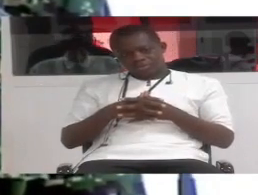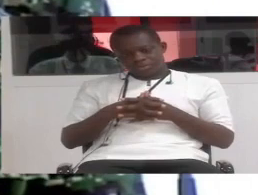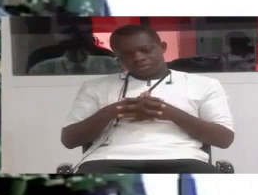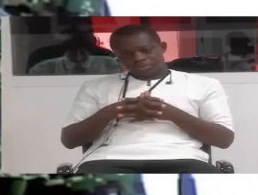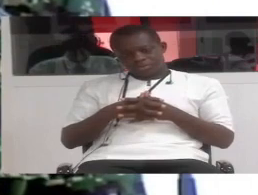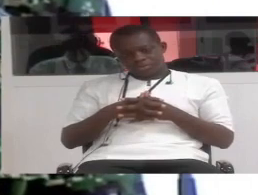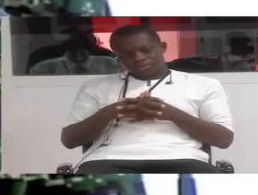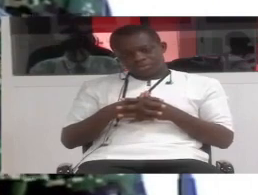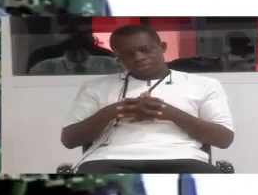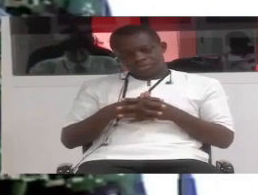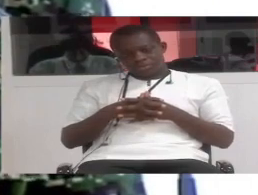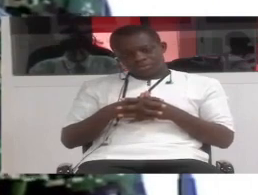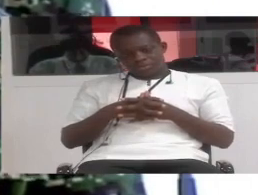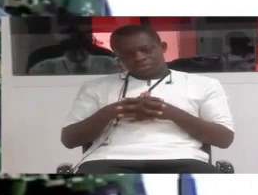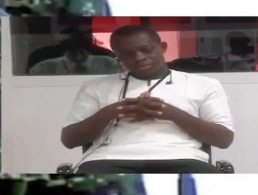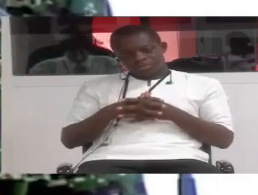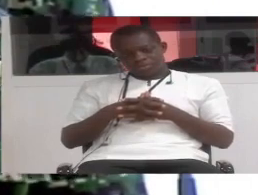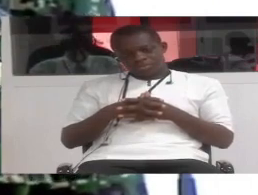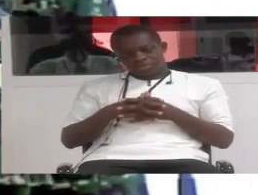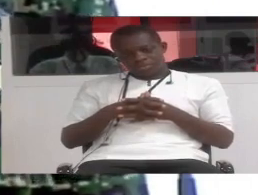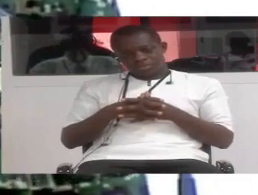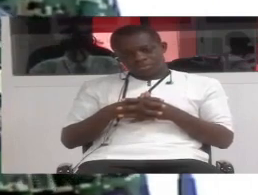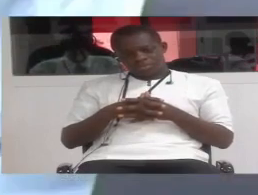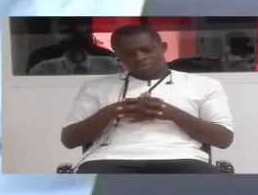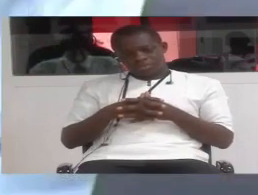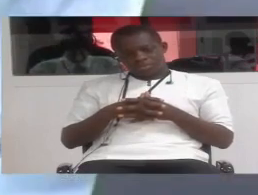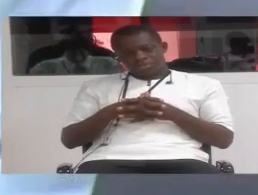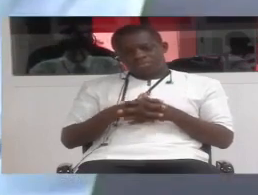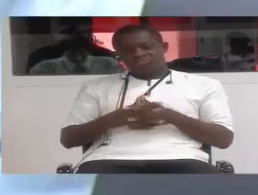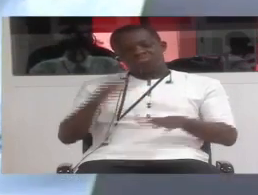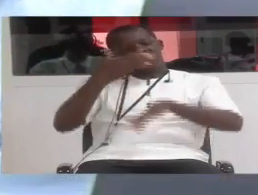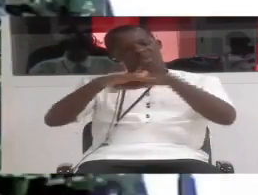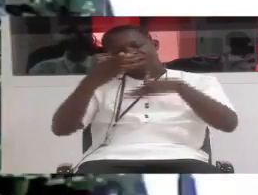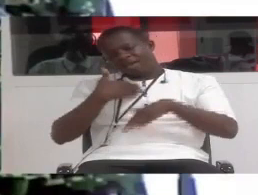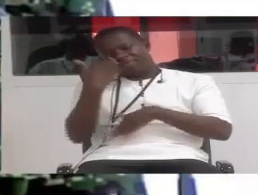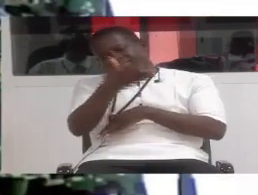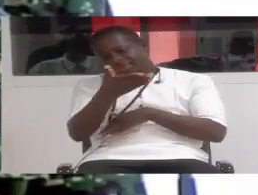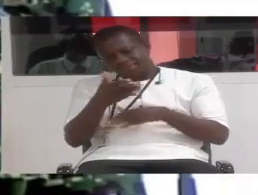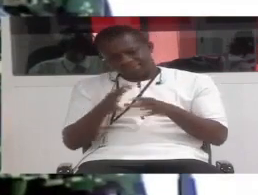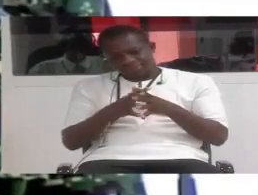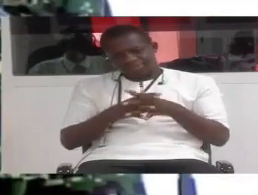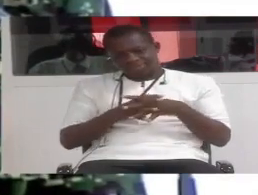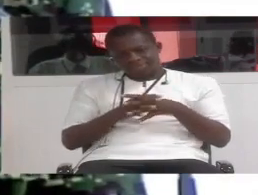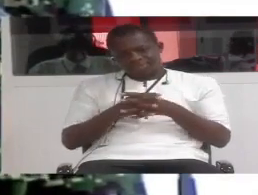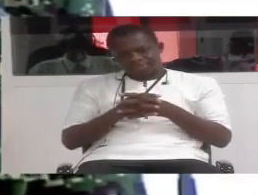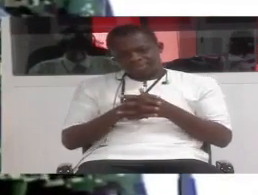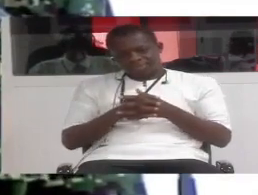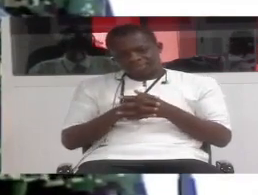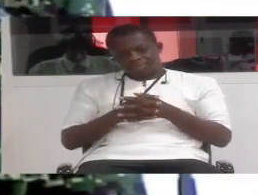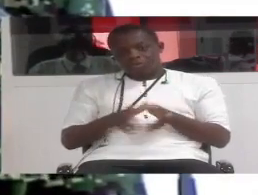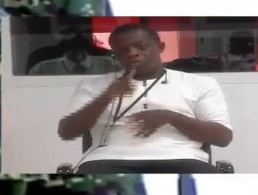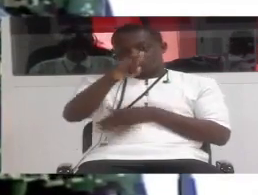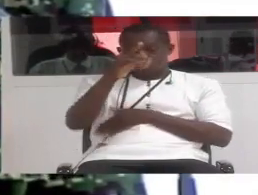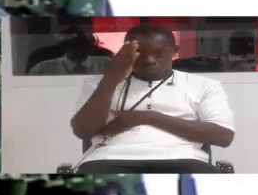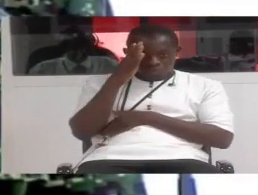mujjé seen kaddu bu mujjé ñu mën ko wax ak seen bokkay. Loolu amut won. That did not happen. Are you